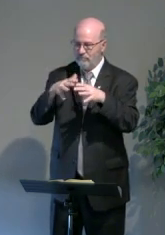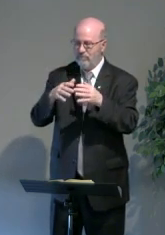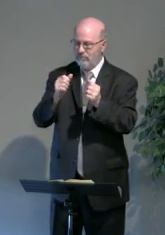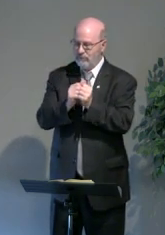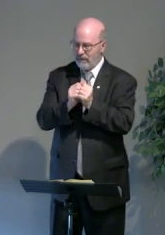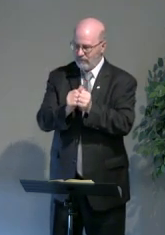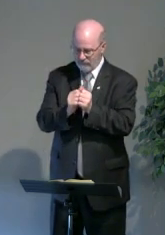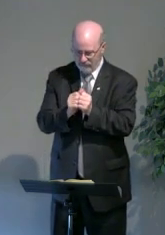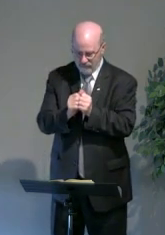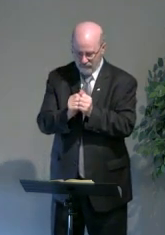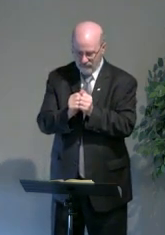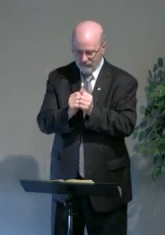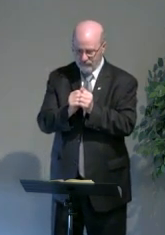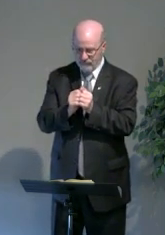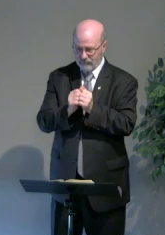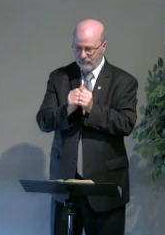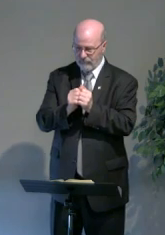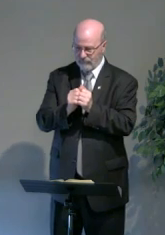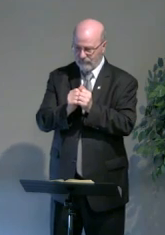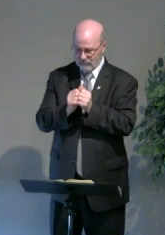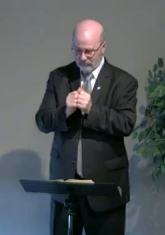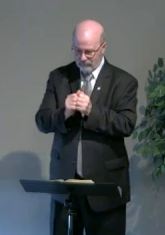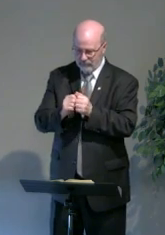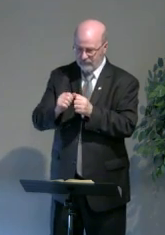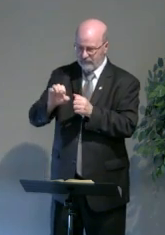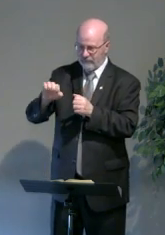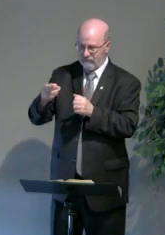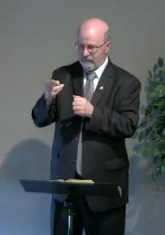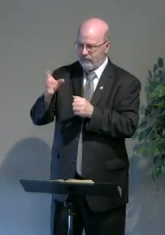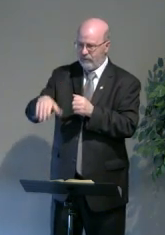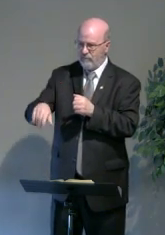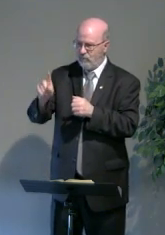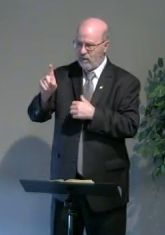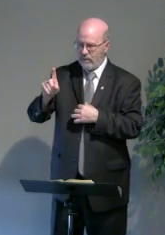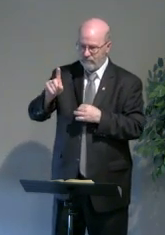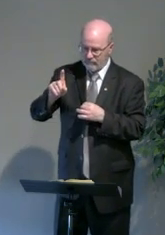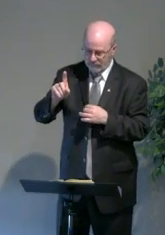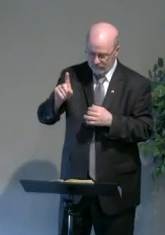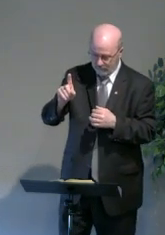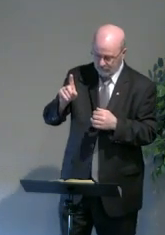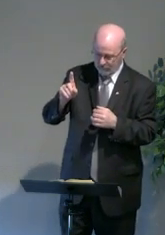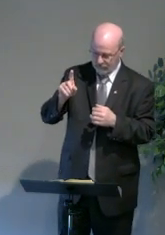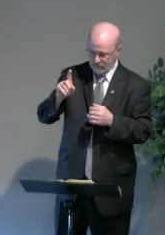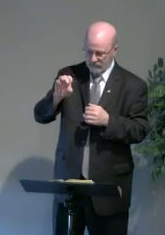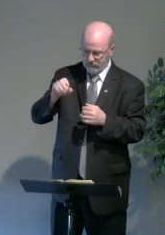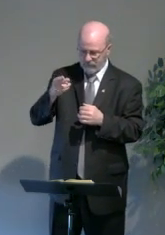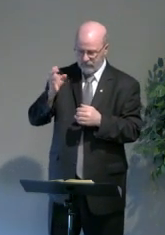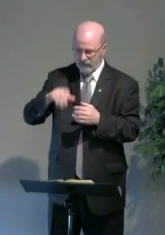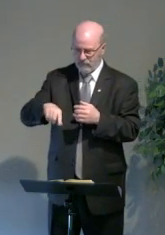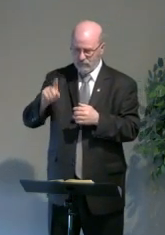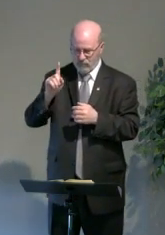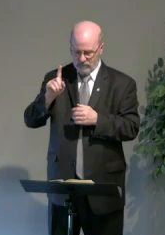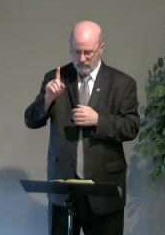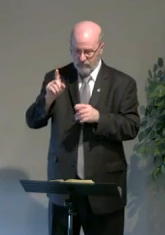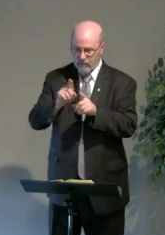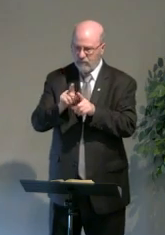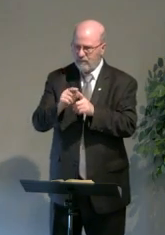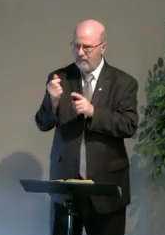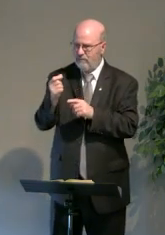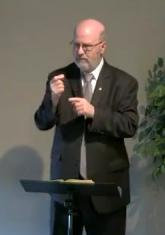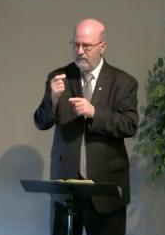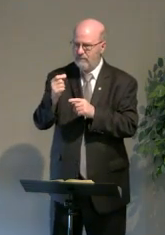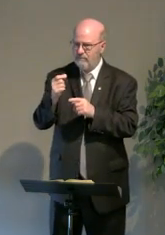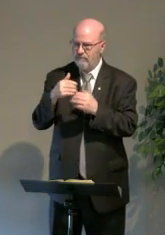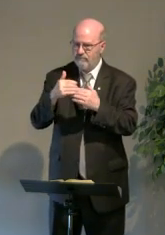preached together. Whether I do a good job or not, the text is going to go along with what Pastor was saying this morning, so I'm thankful for that. It's also a little bit of